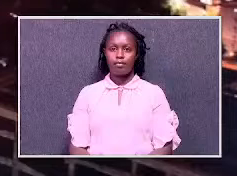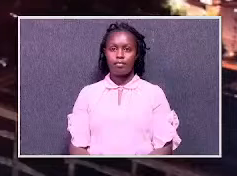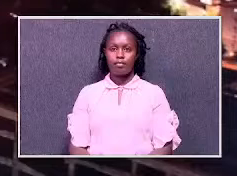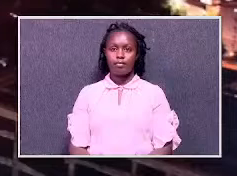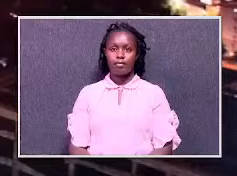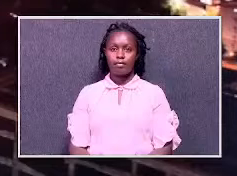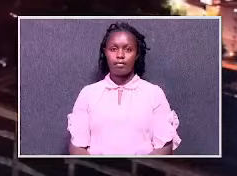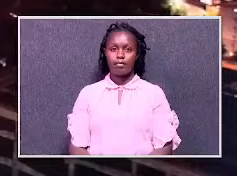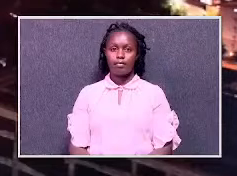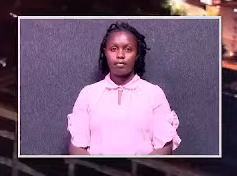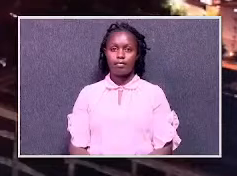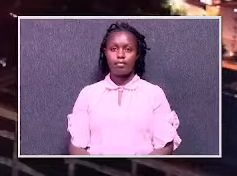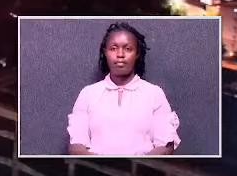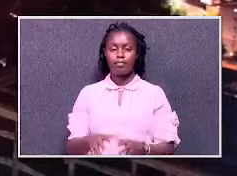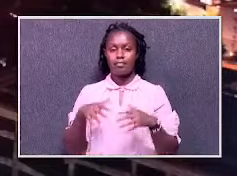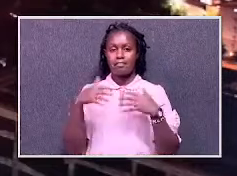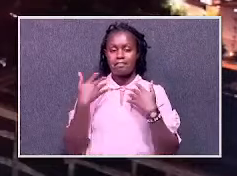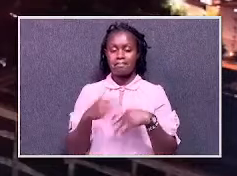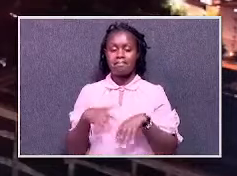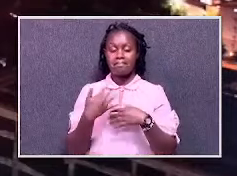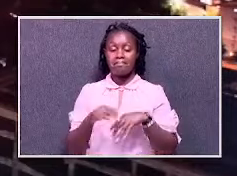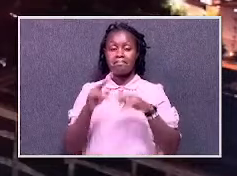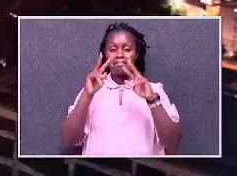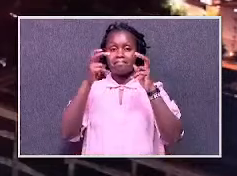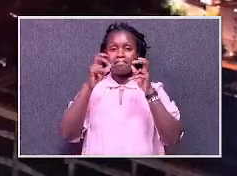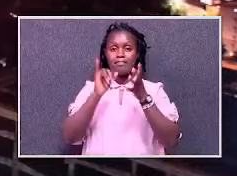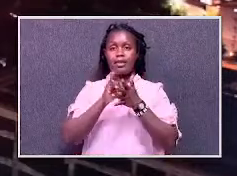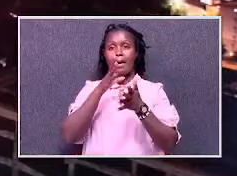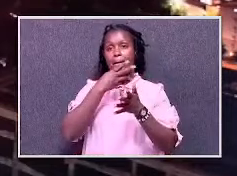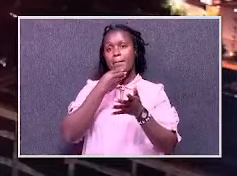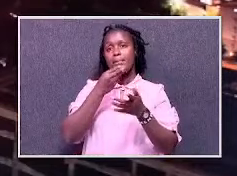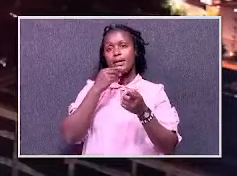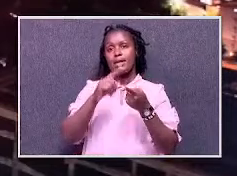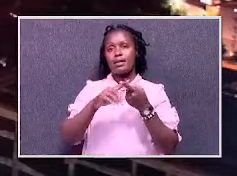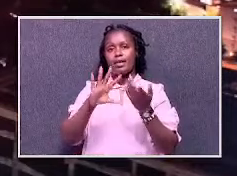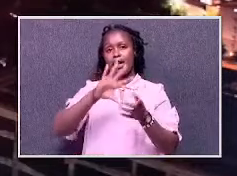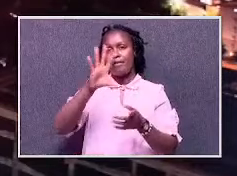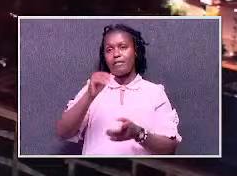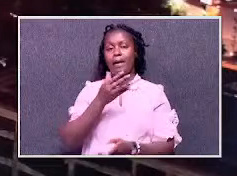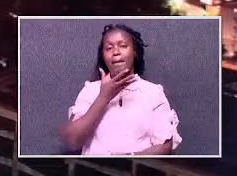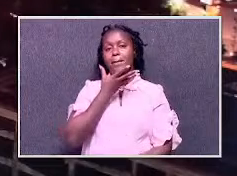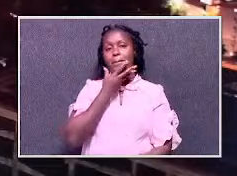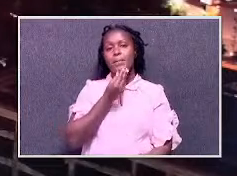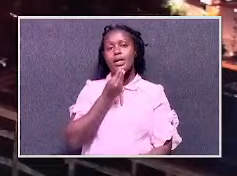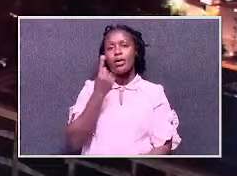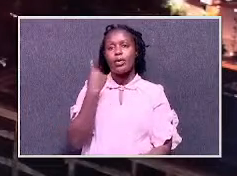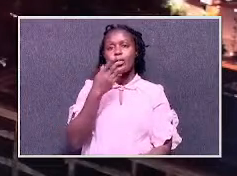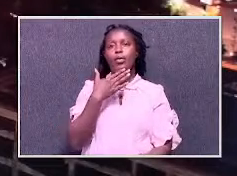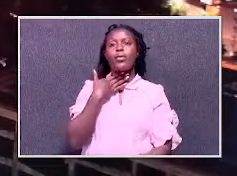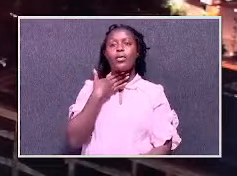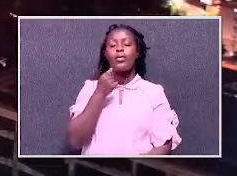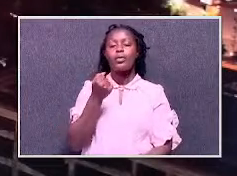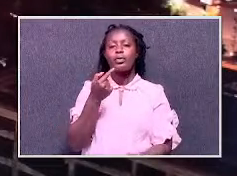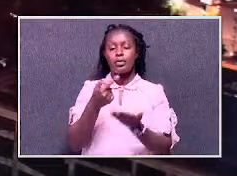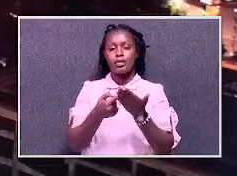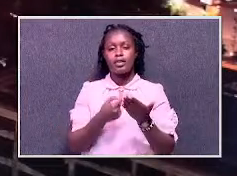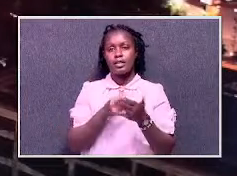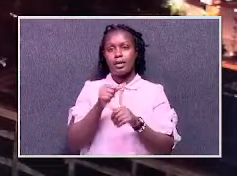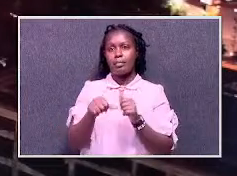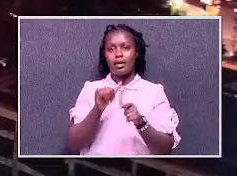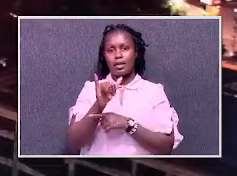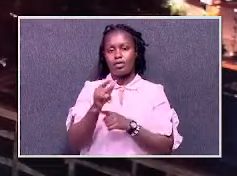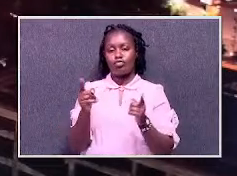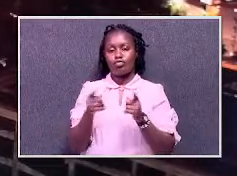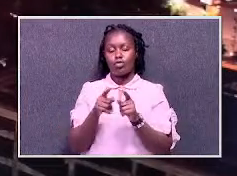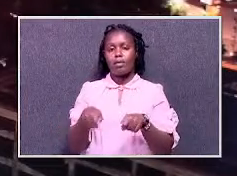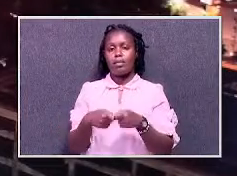TV 47. Right, well, that is one particular sticky issue that men, I'm pretty sure, African gentlemen will not be willing to discuss. On that note, we take a